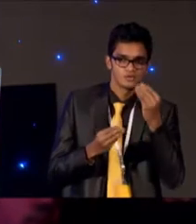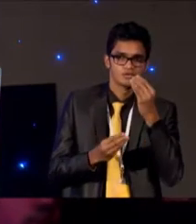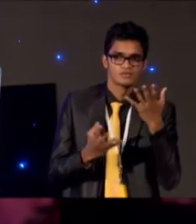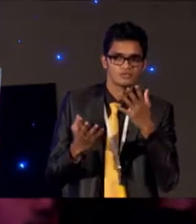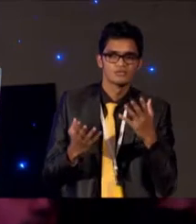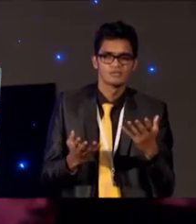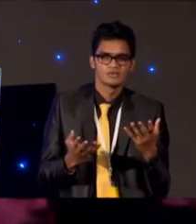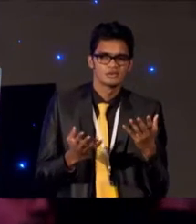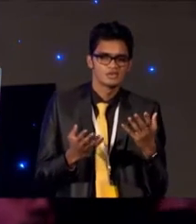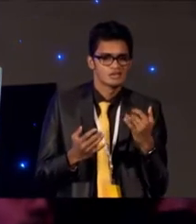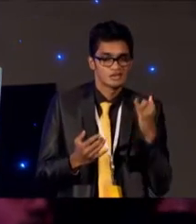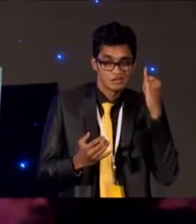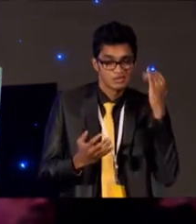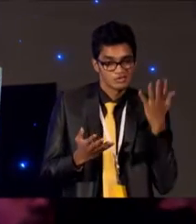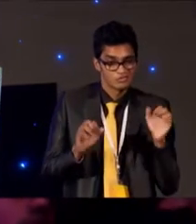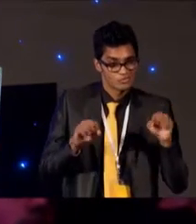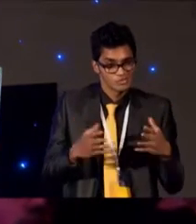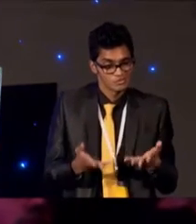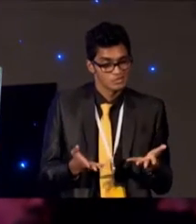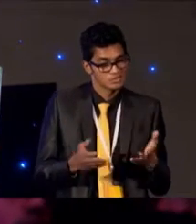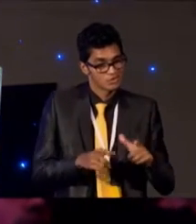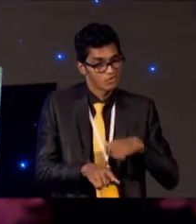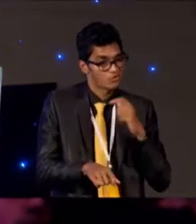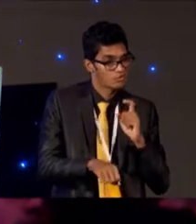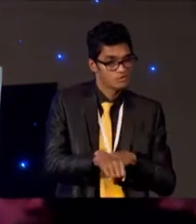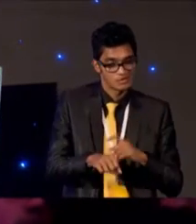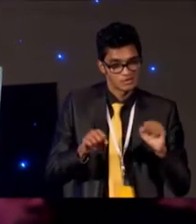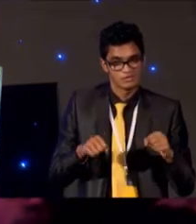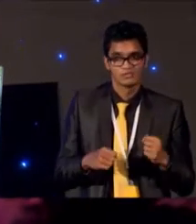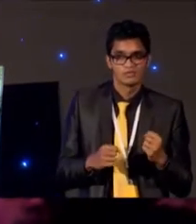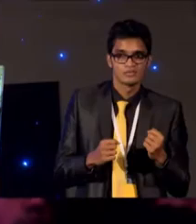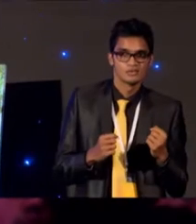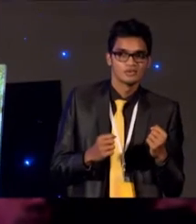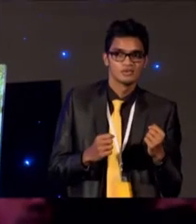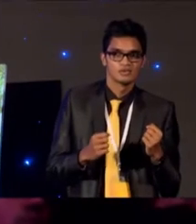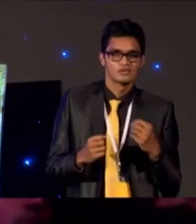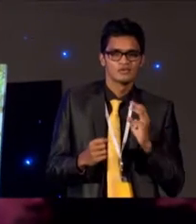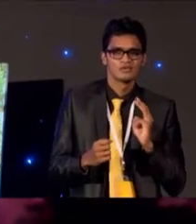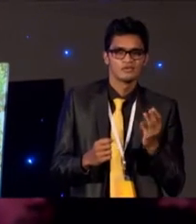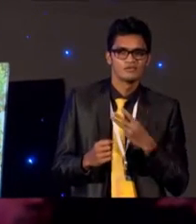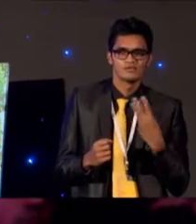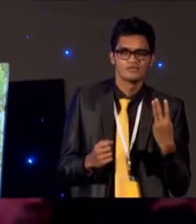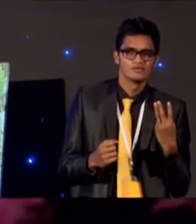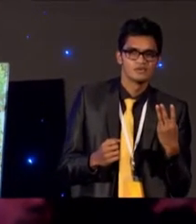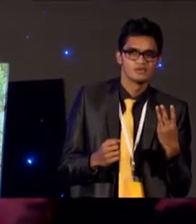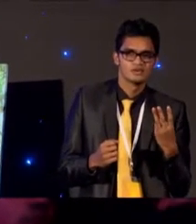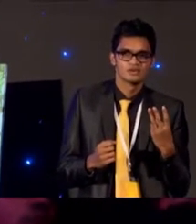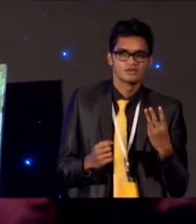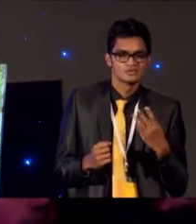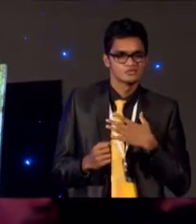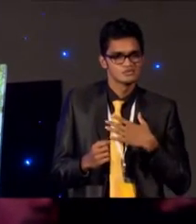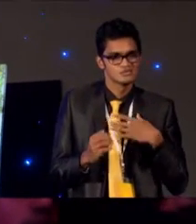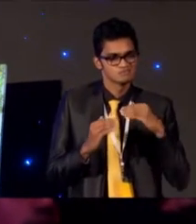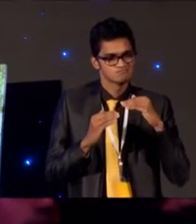happening since very long time, I think we would be definitely, you know, bringing down